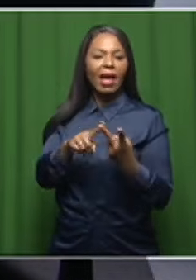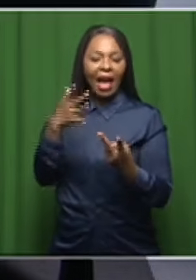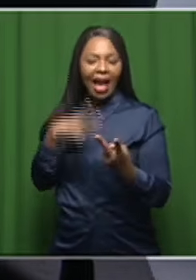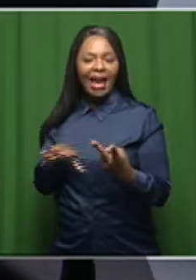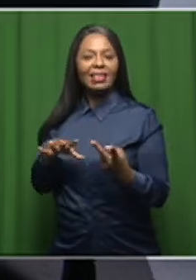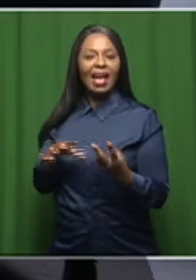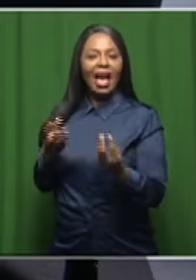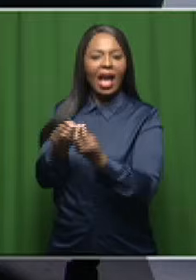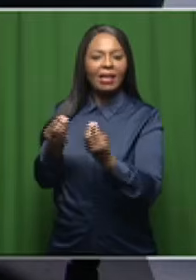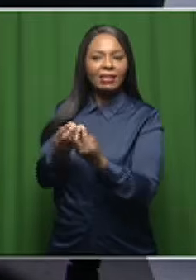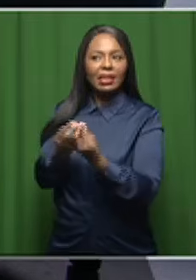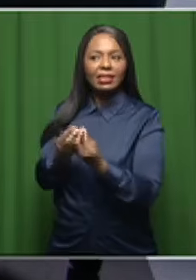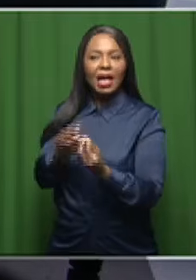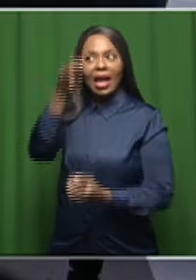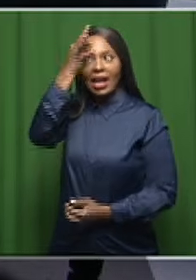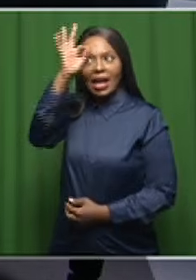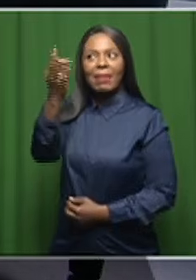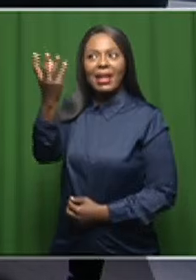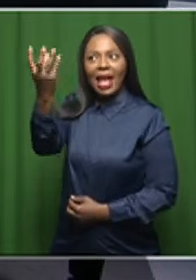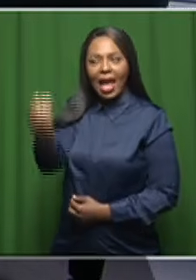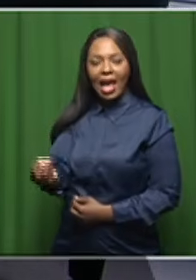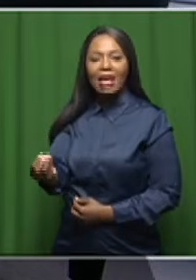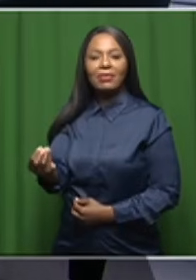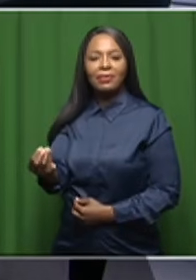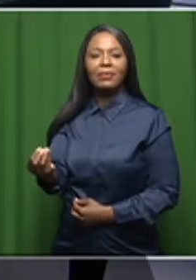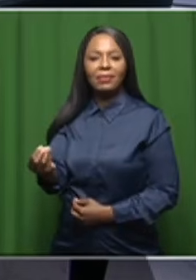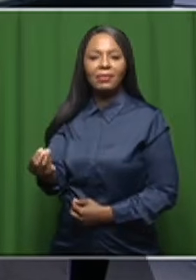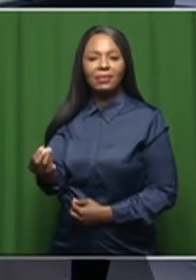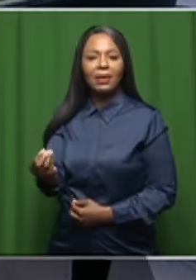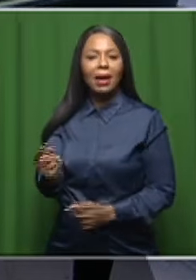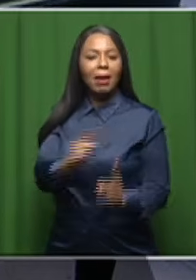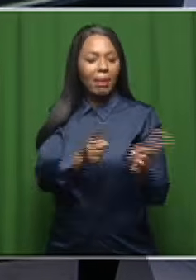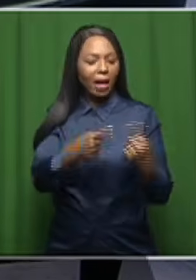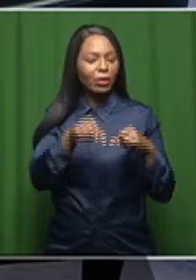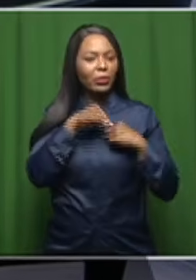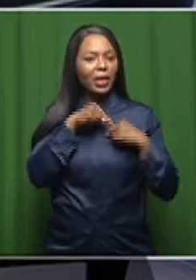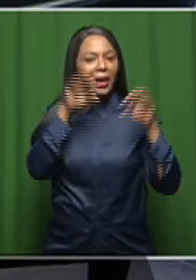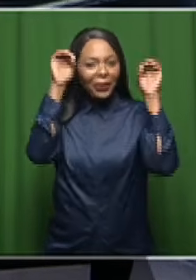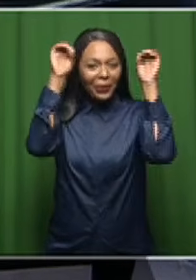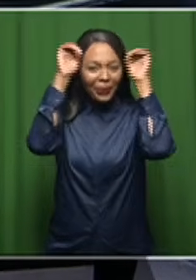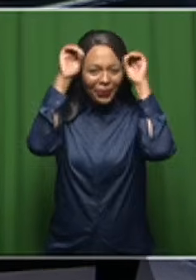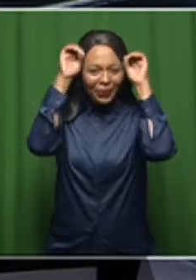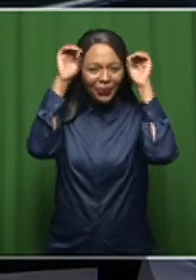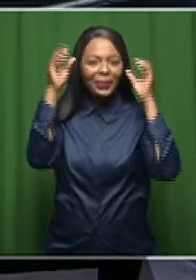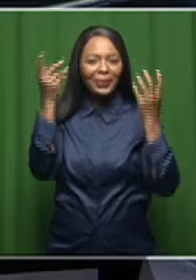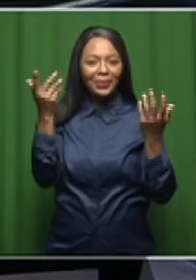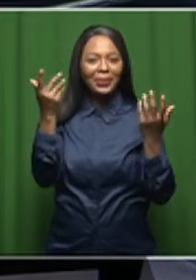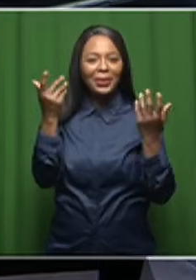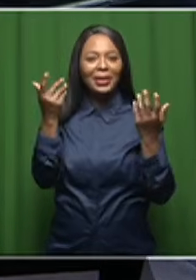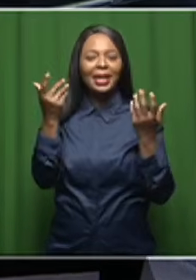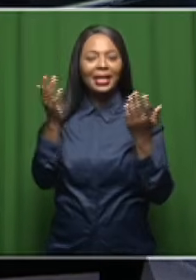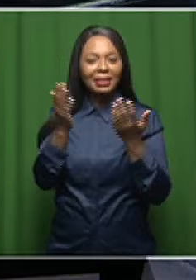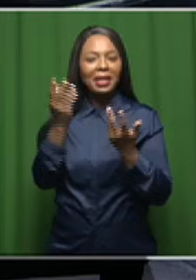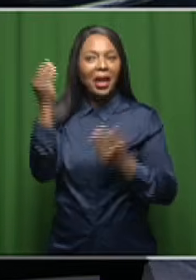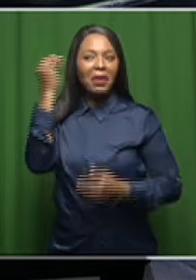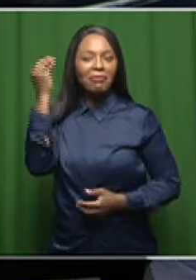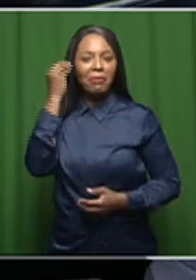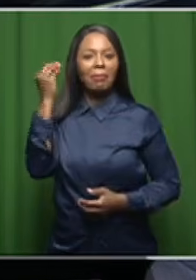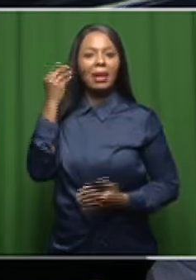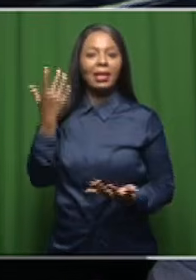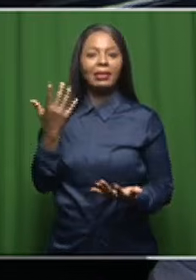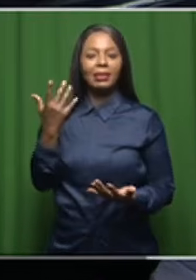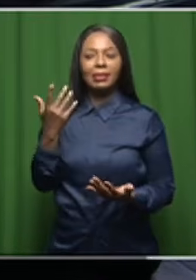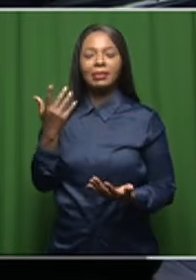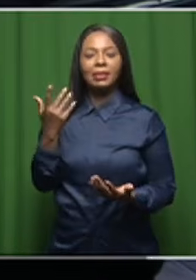government has that we who know or clued up in this realm of the world can say,